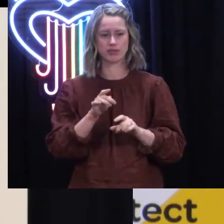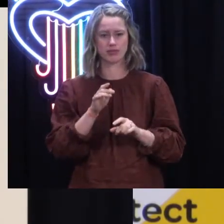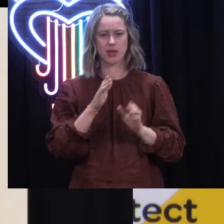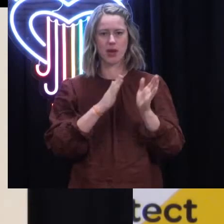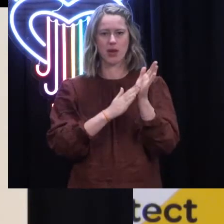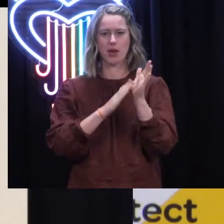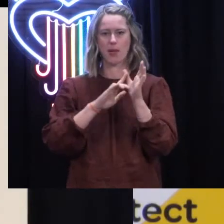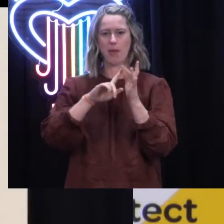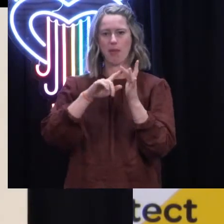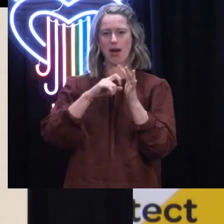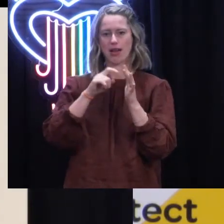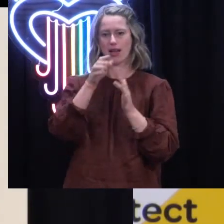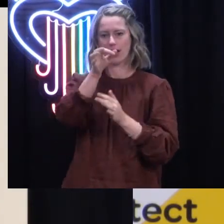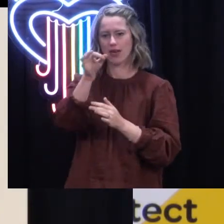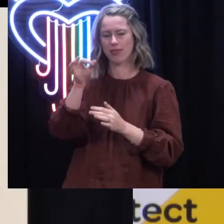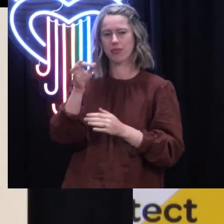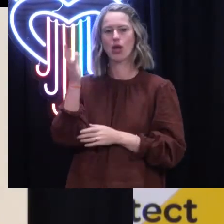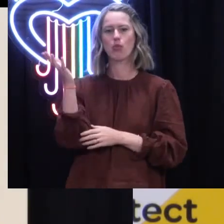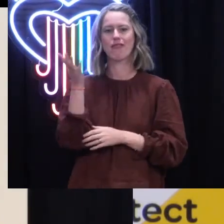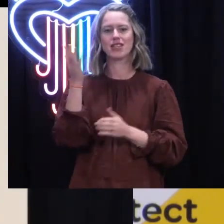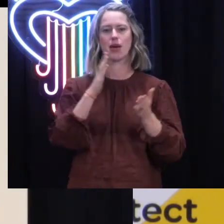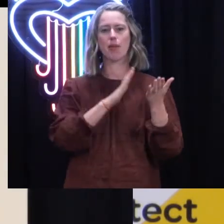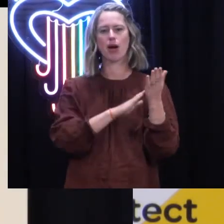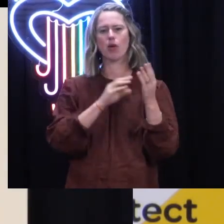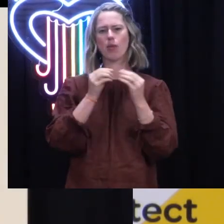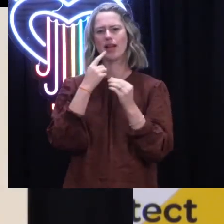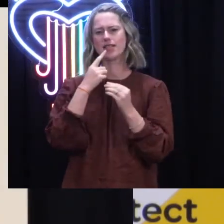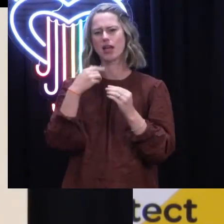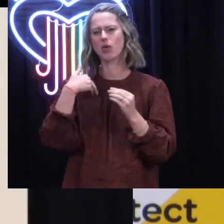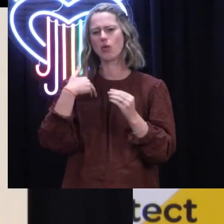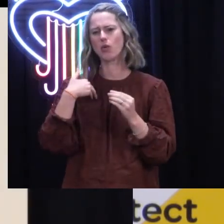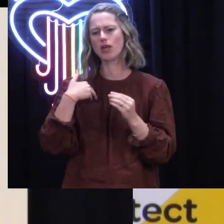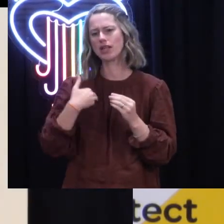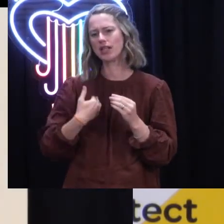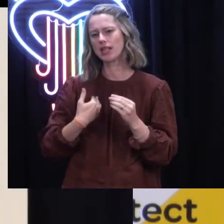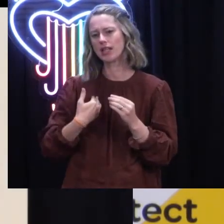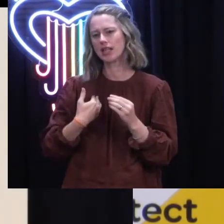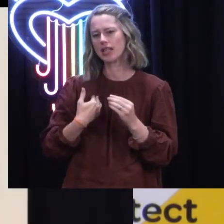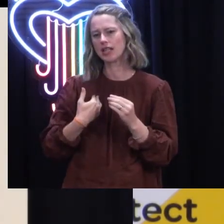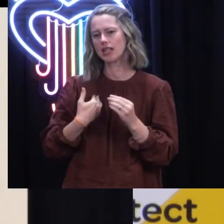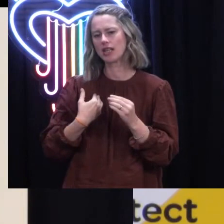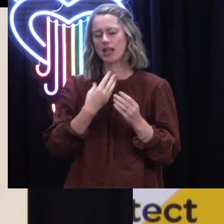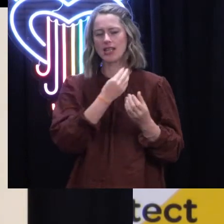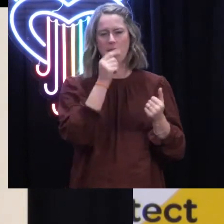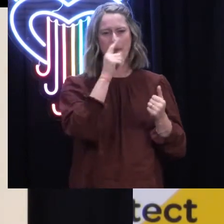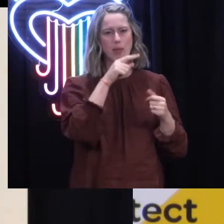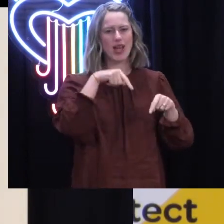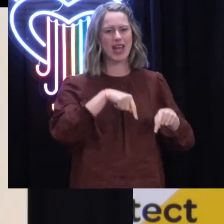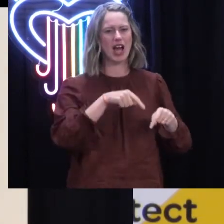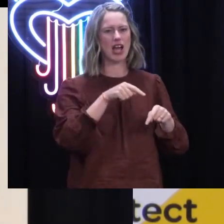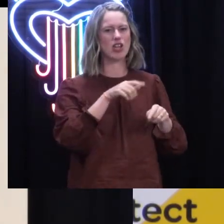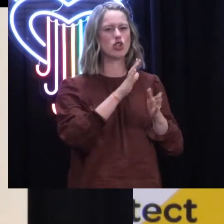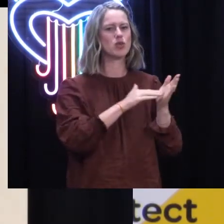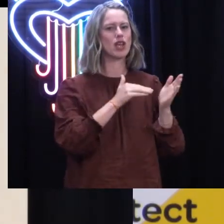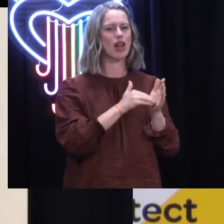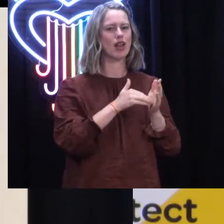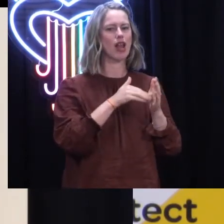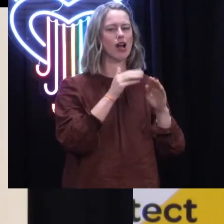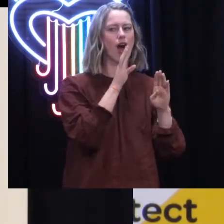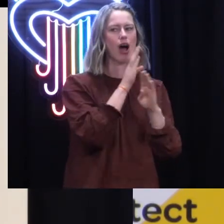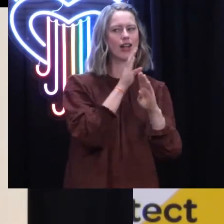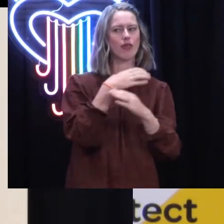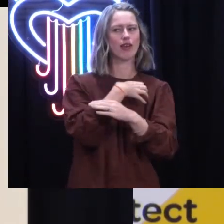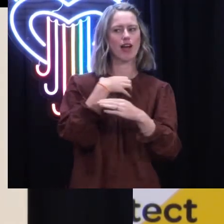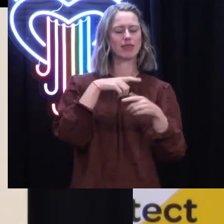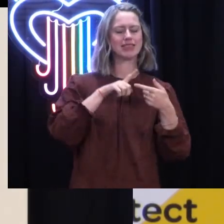Mikey. Professor Michael Baker is saying that we need a temporary amnesty for overstayers in order to quash any fear which